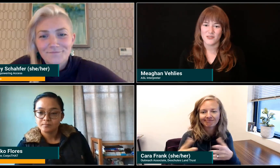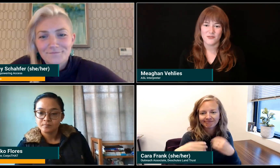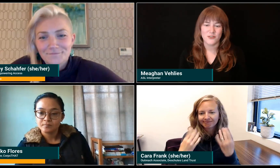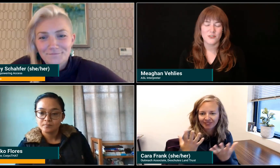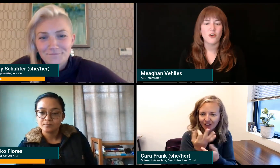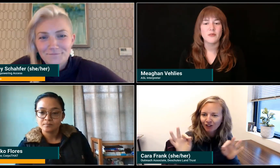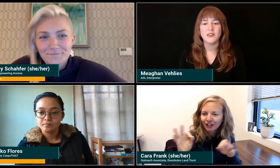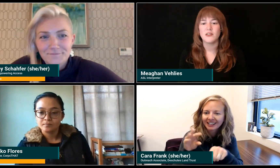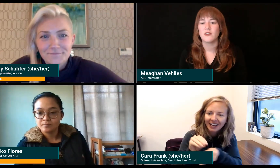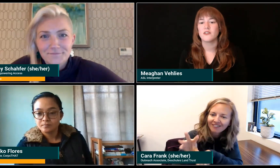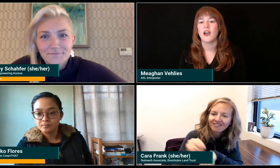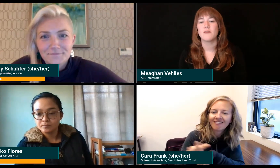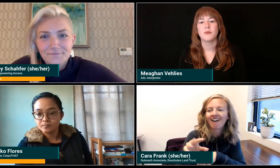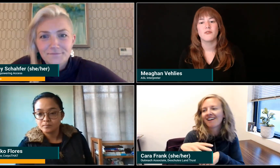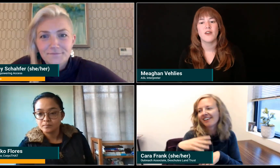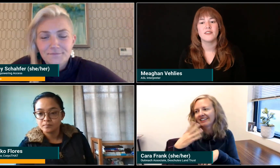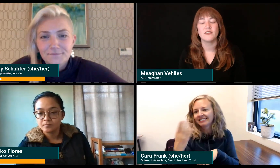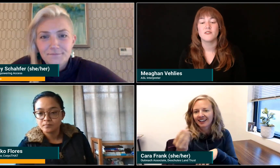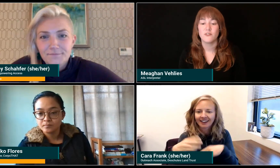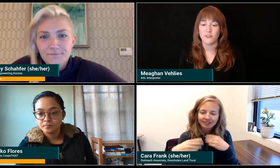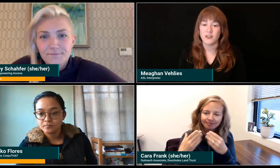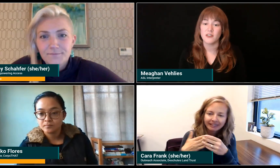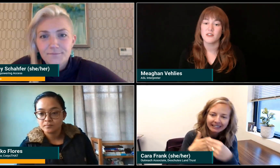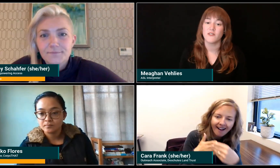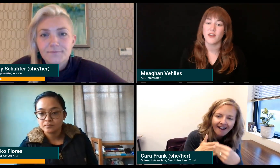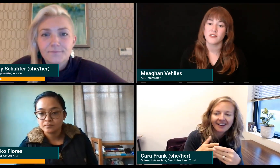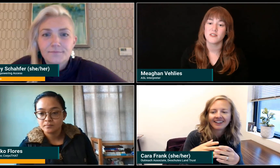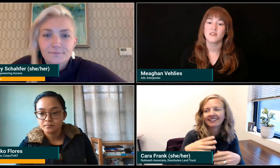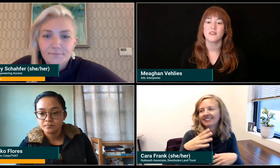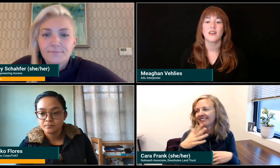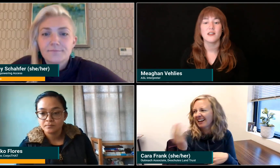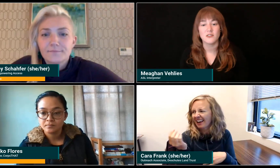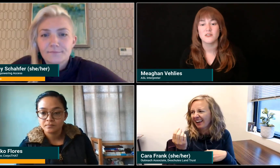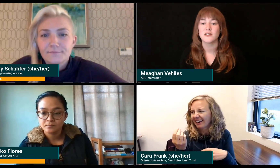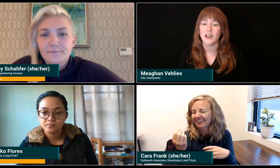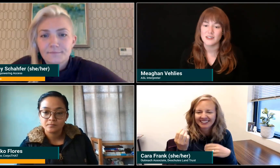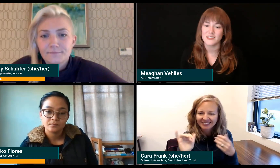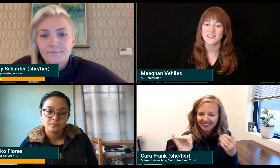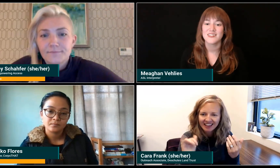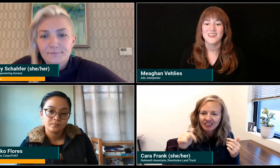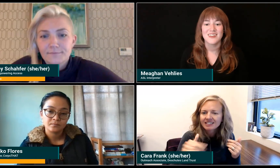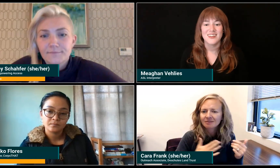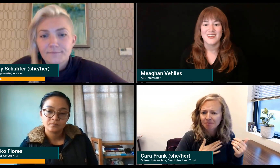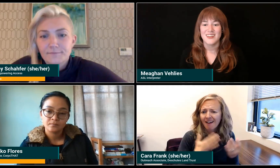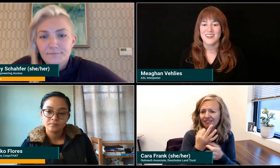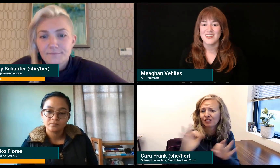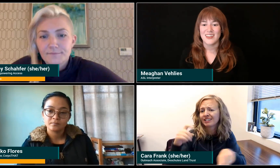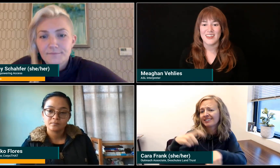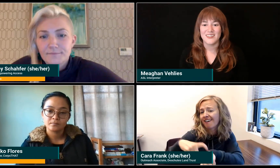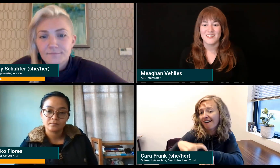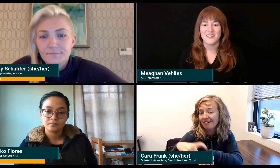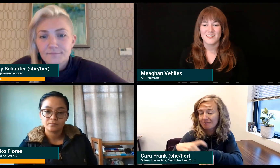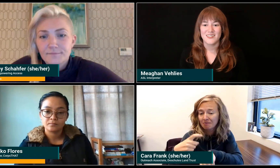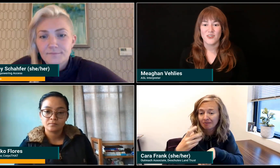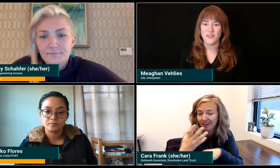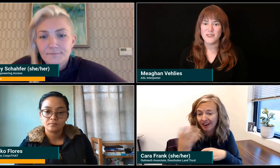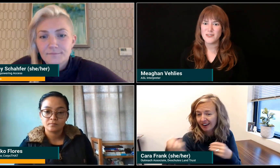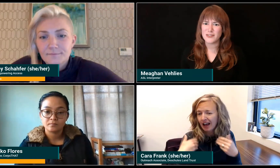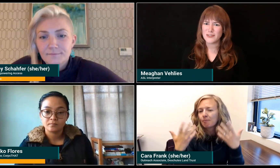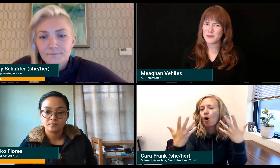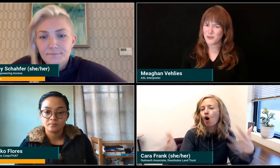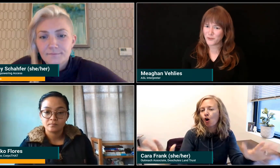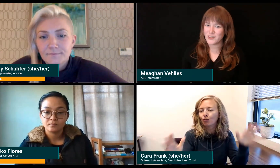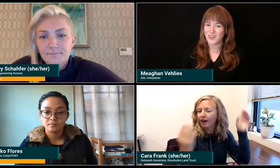And, for so many years, I've been providing free advice and counsel and guidance. And,